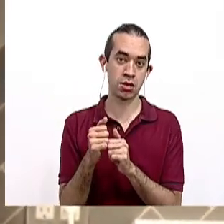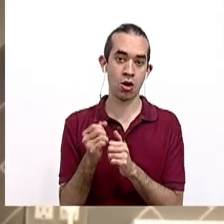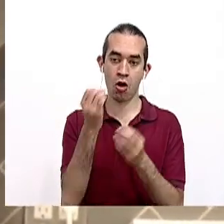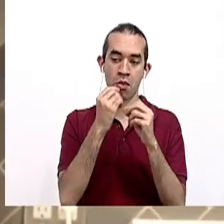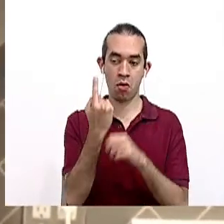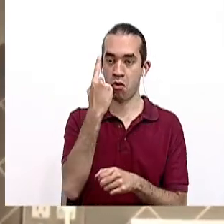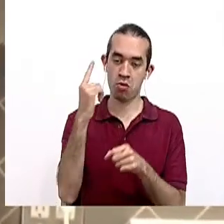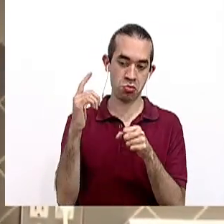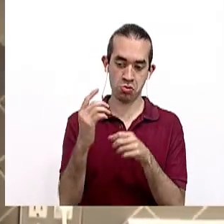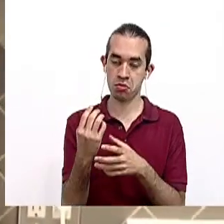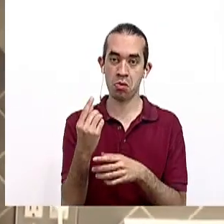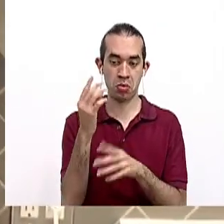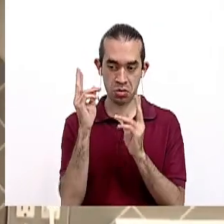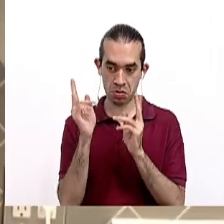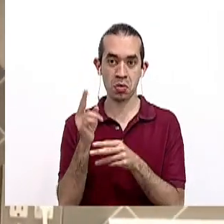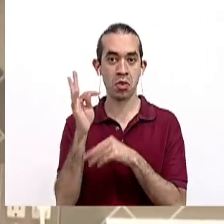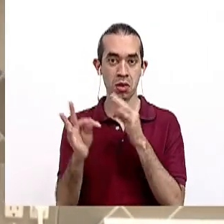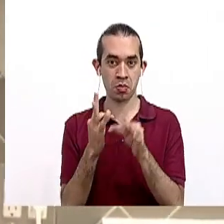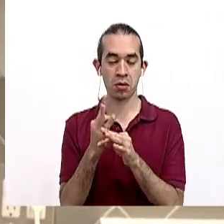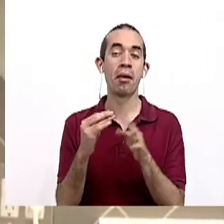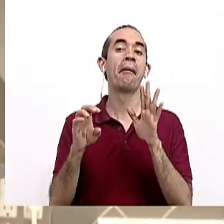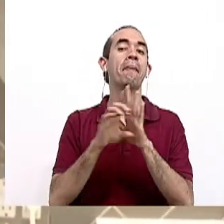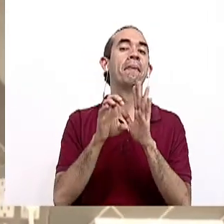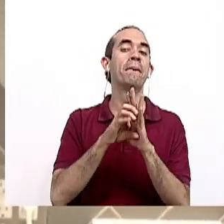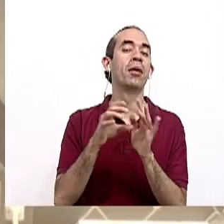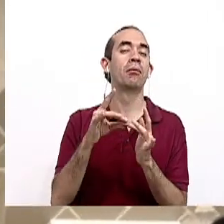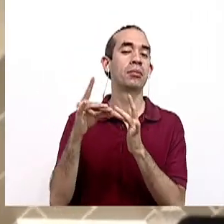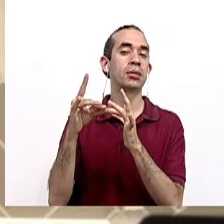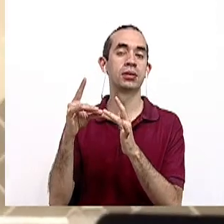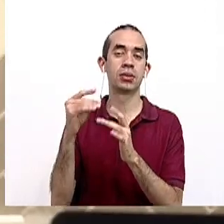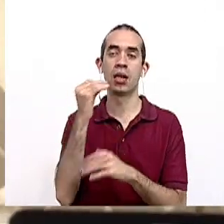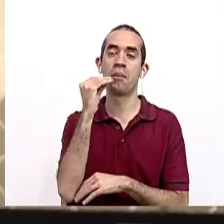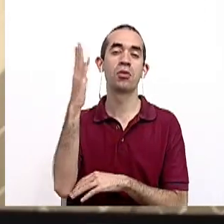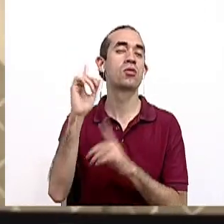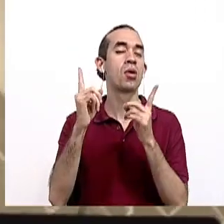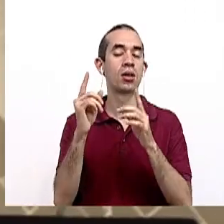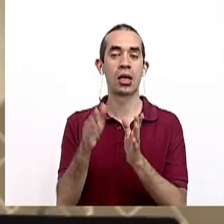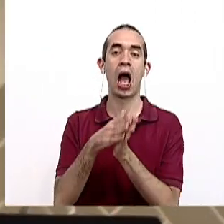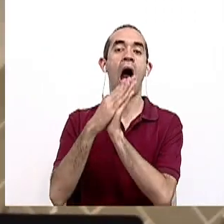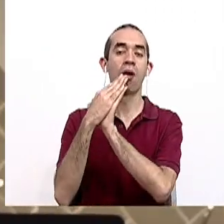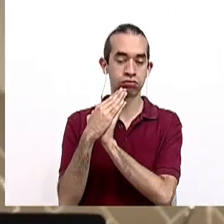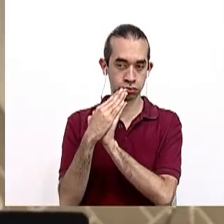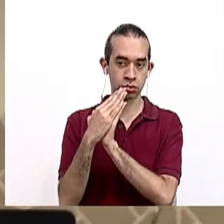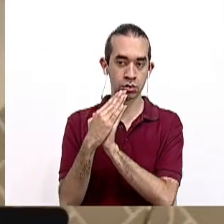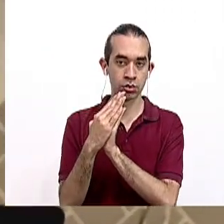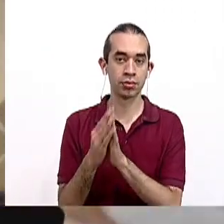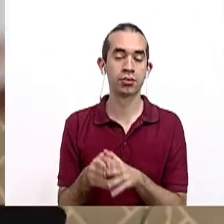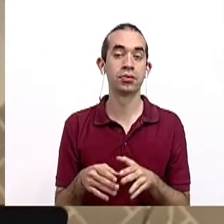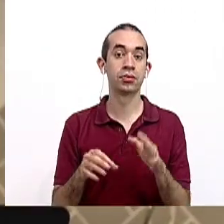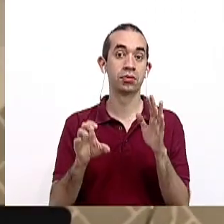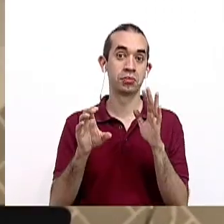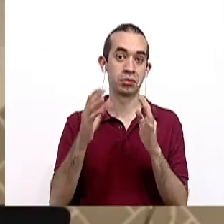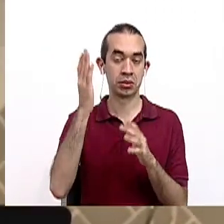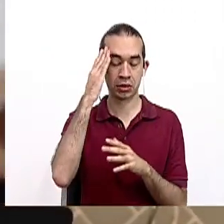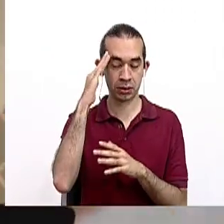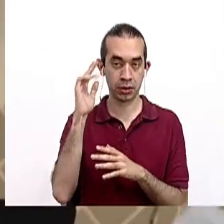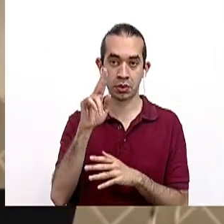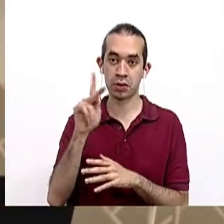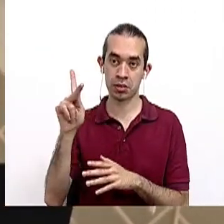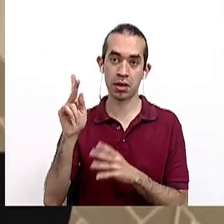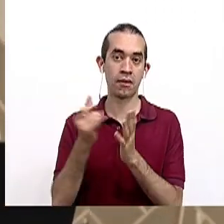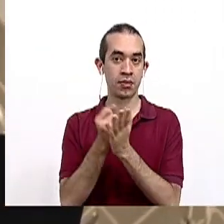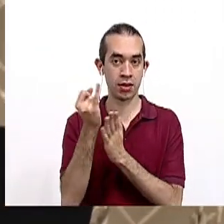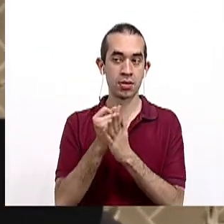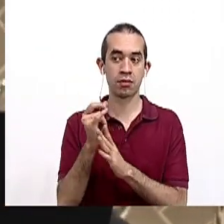meals. Take, for instance, a lunchtime staple, the sandwich. Of course, a UK study actually looked at the